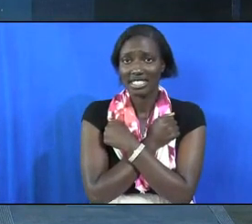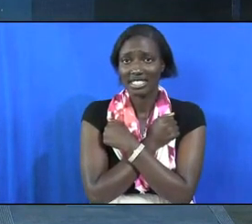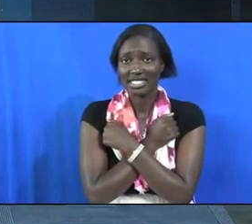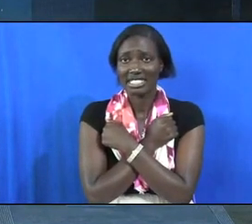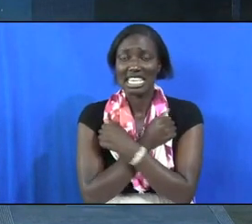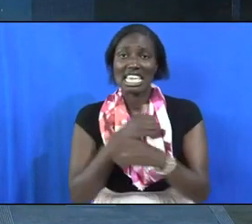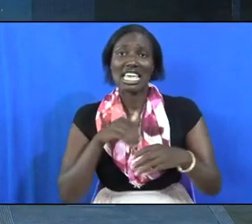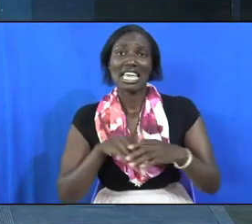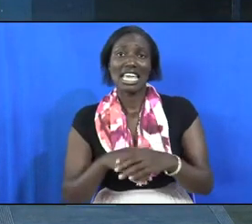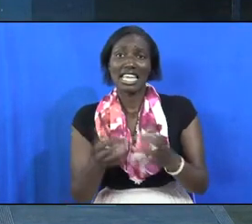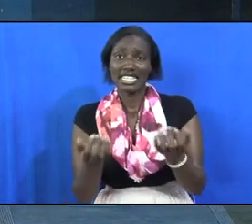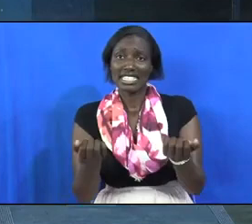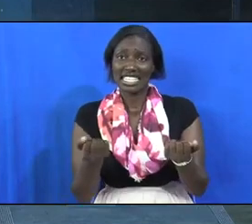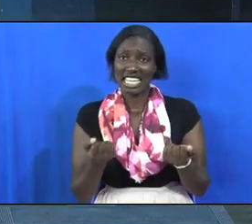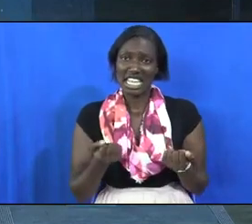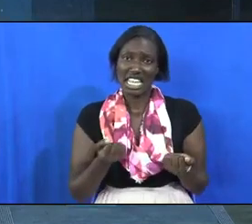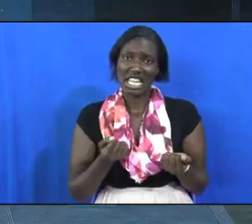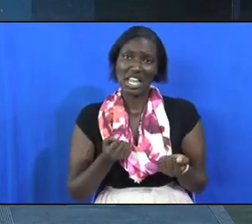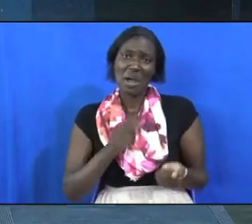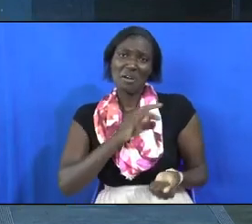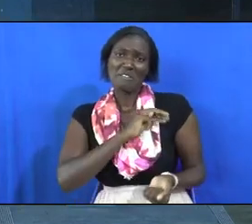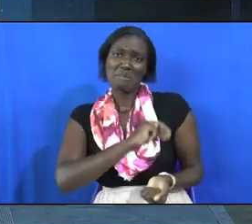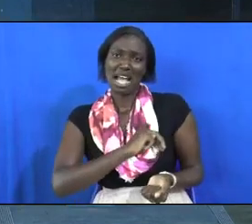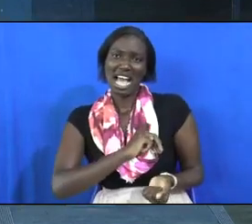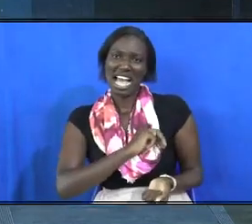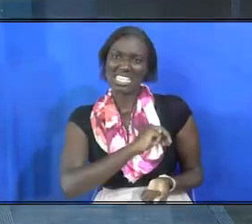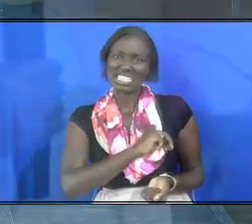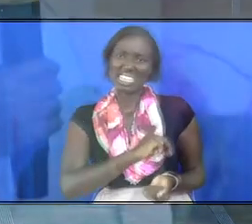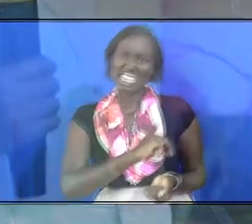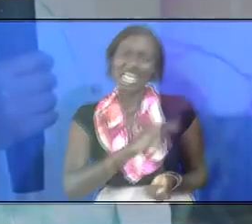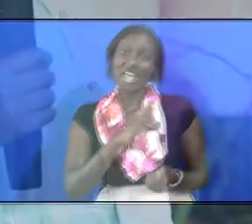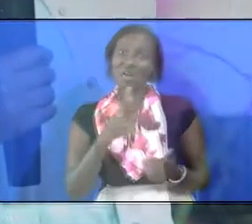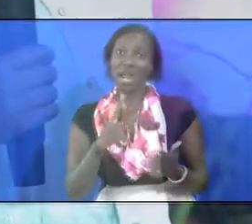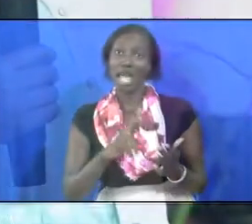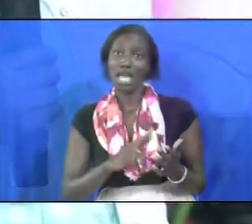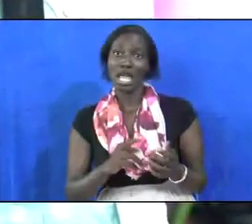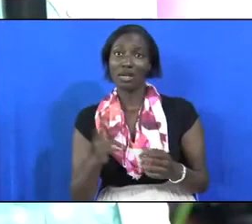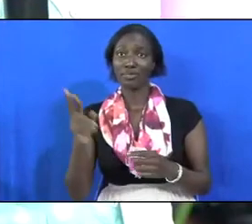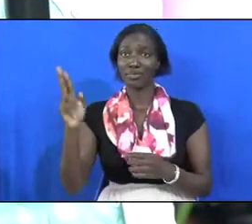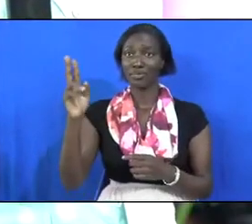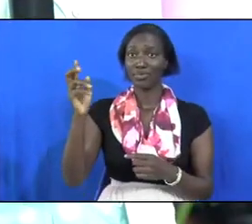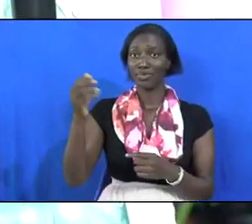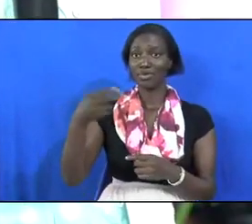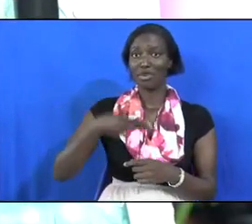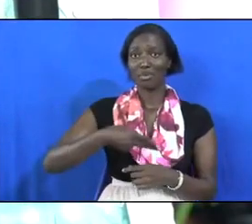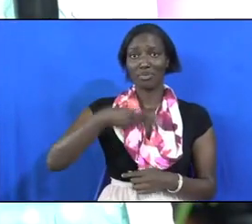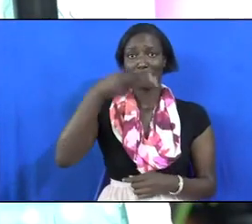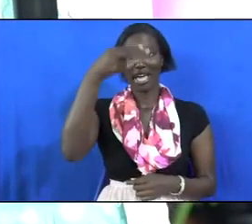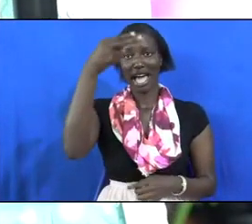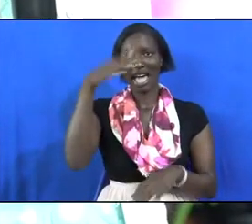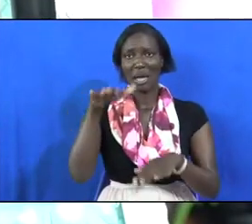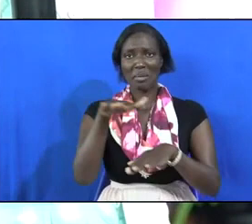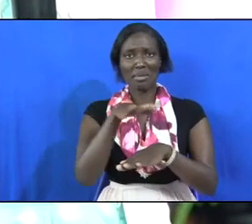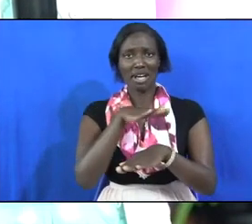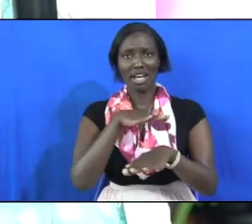love, in need of mercy raining down from high